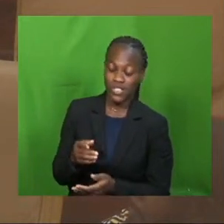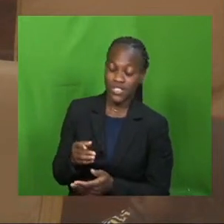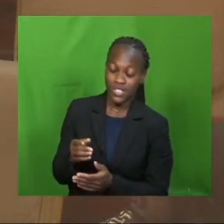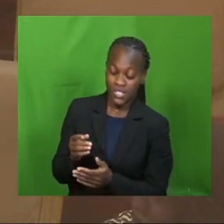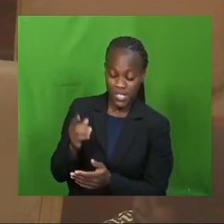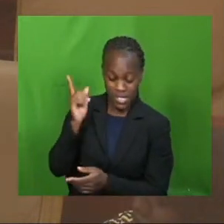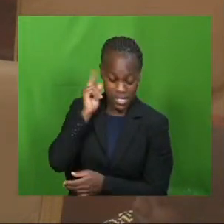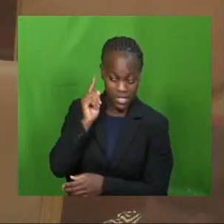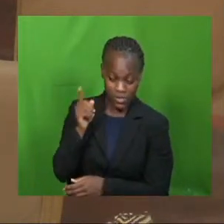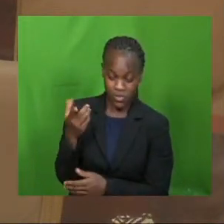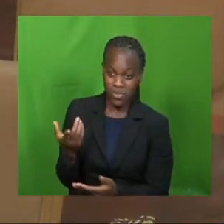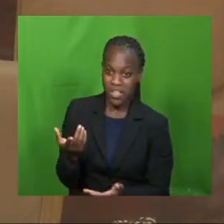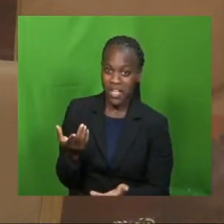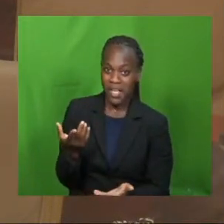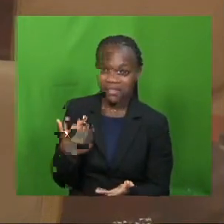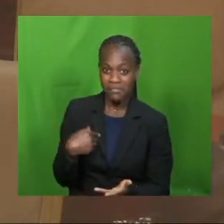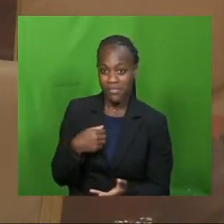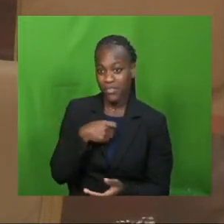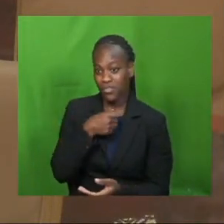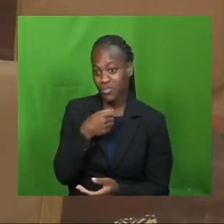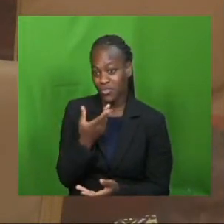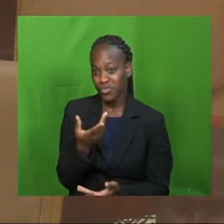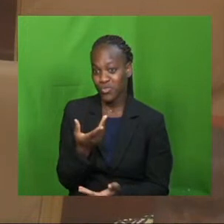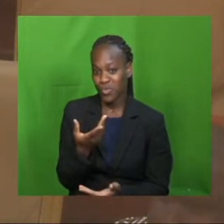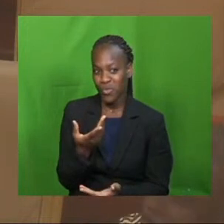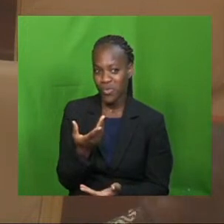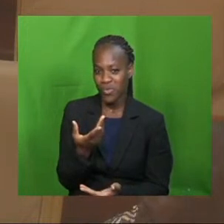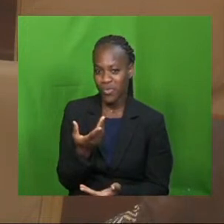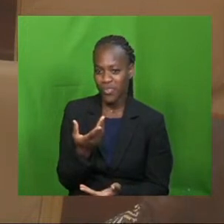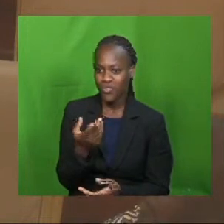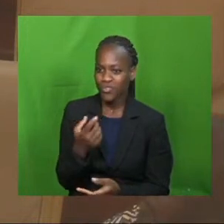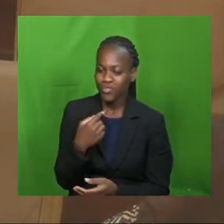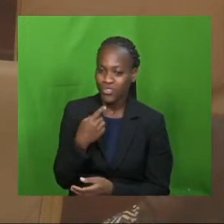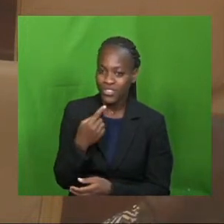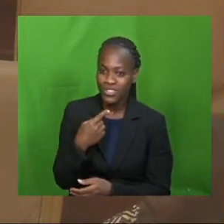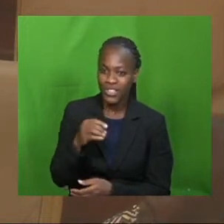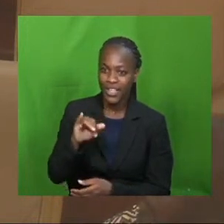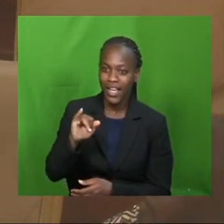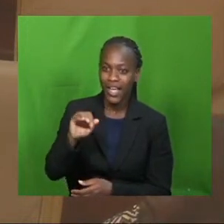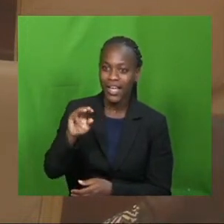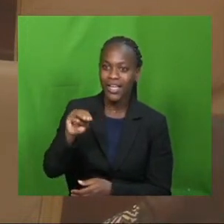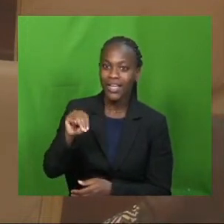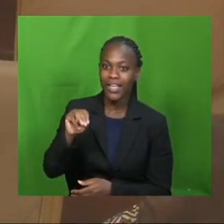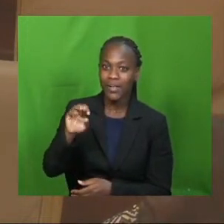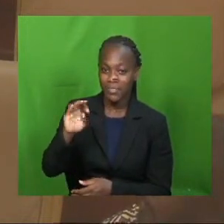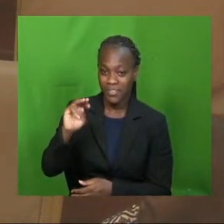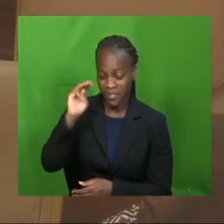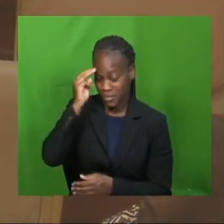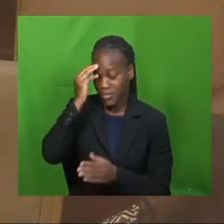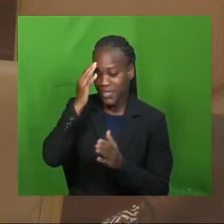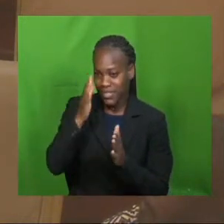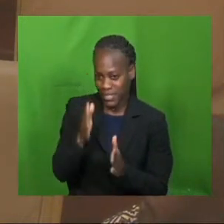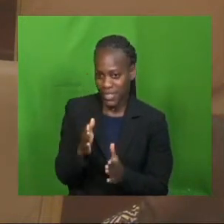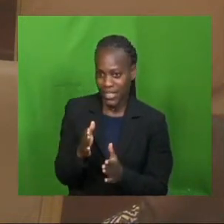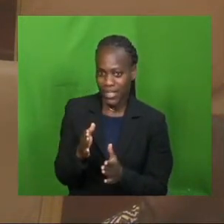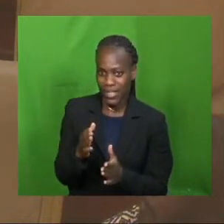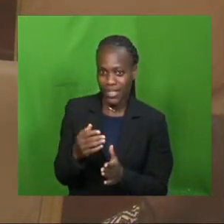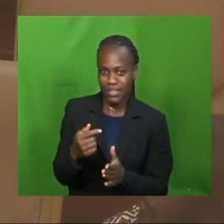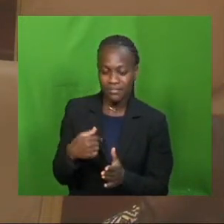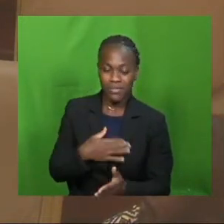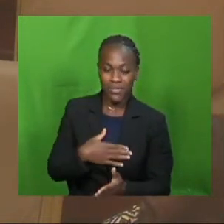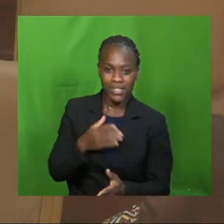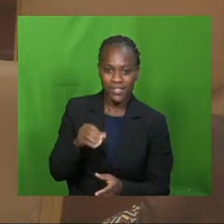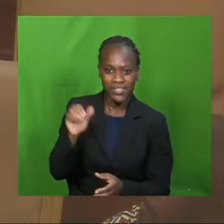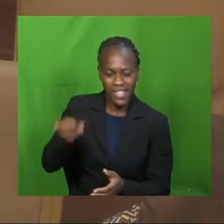I'm sure it's a slip of the mind. Speaker, you had said that IMF minister, if I could plead, that is a sponge from